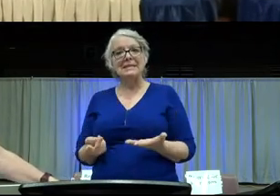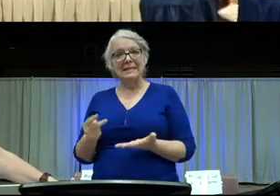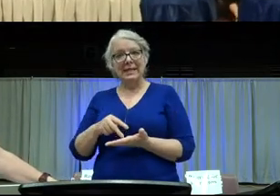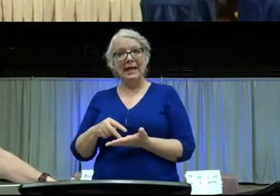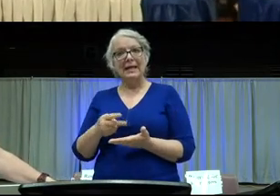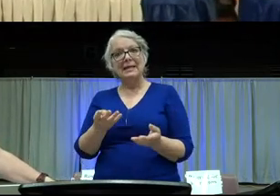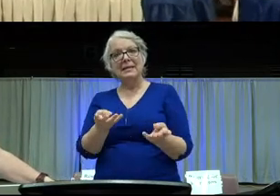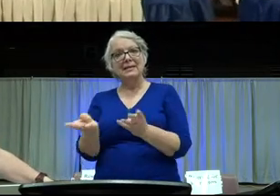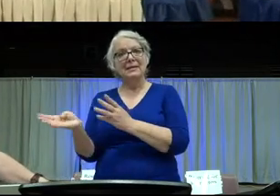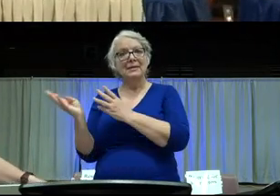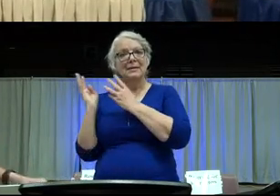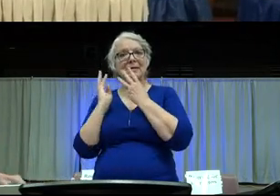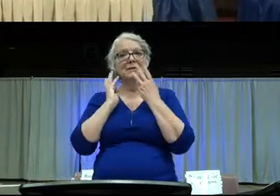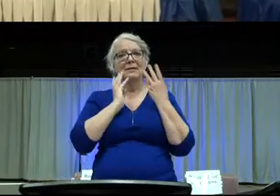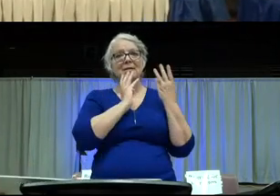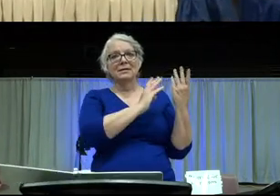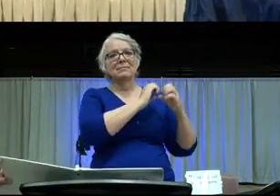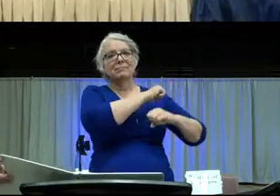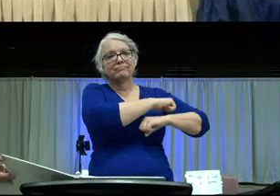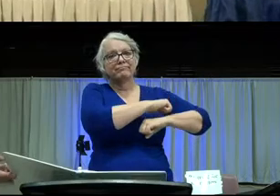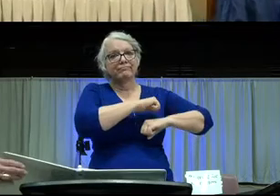platform?